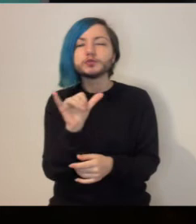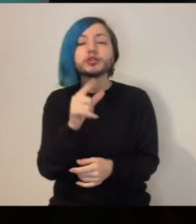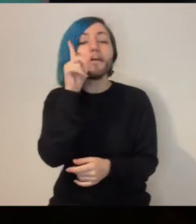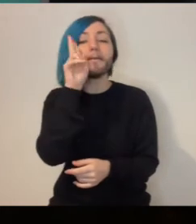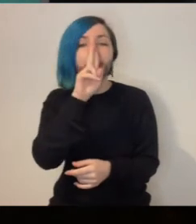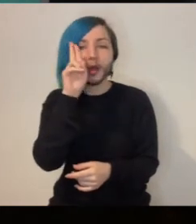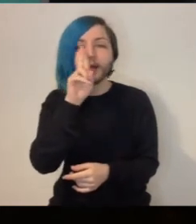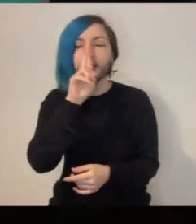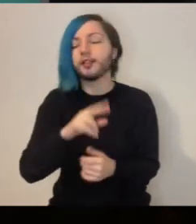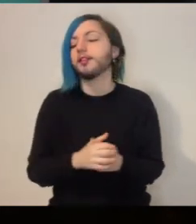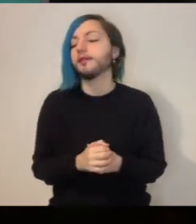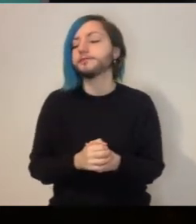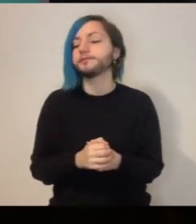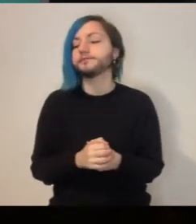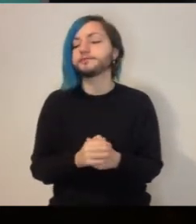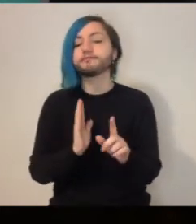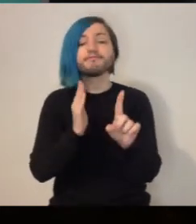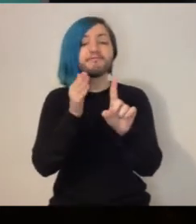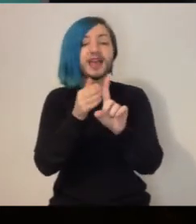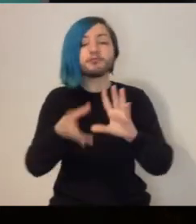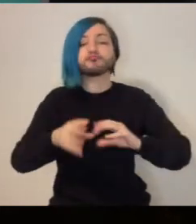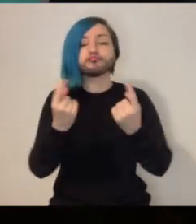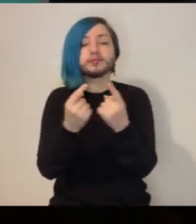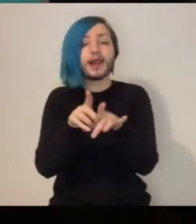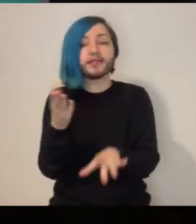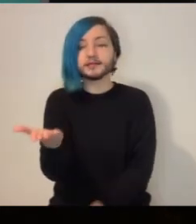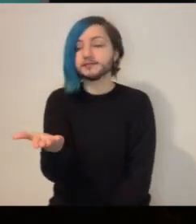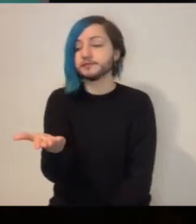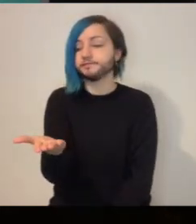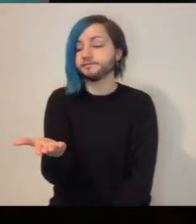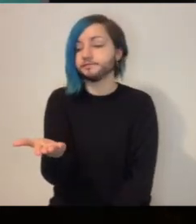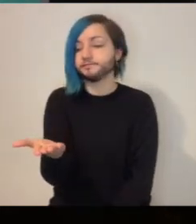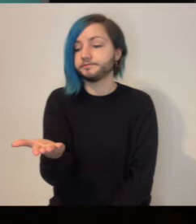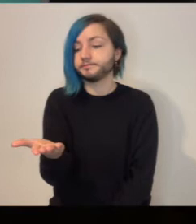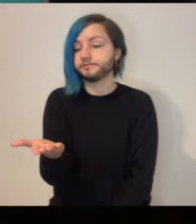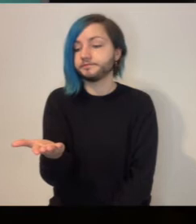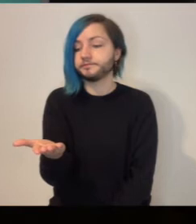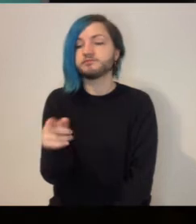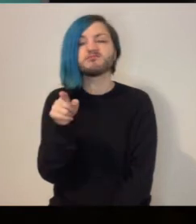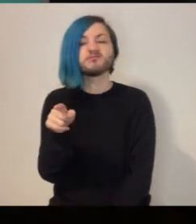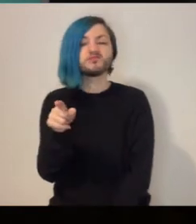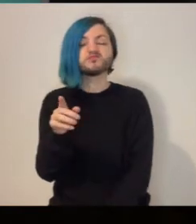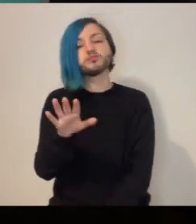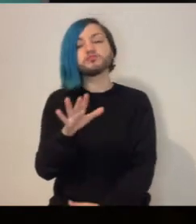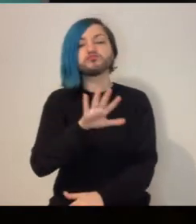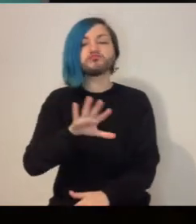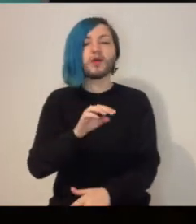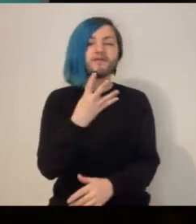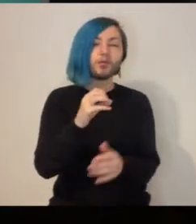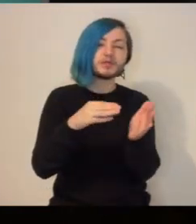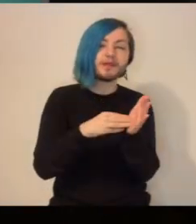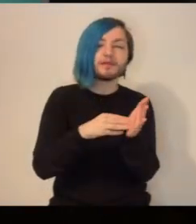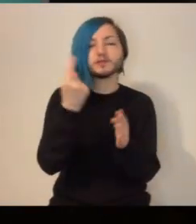purple card. And we're aiming to make something that looks a bit like this at the end. This is about an hour's worth of